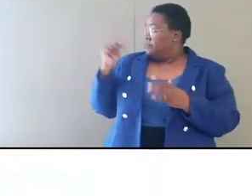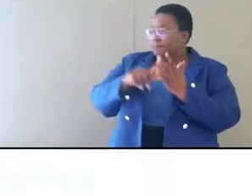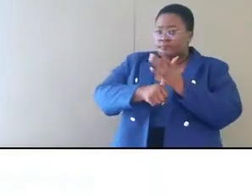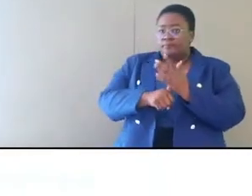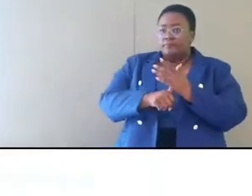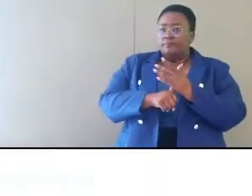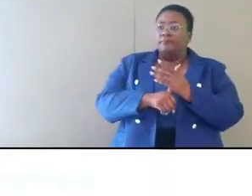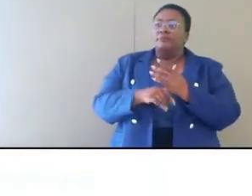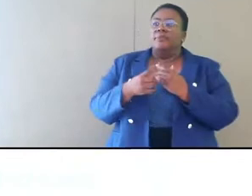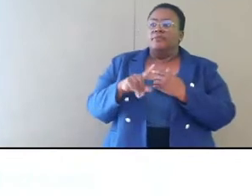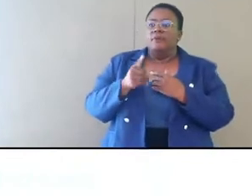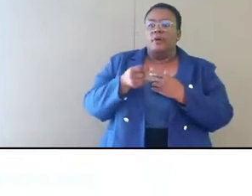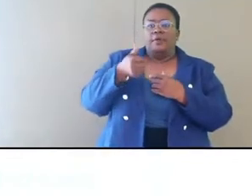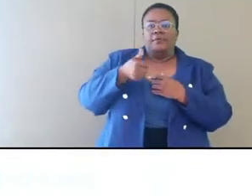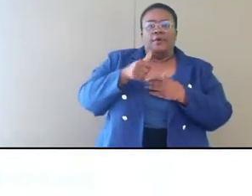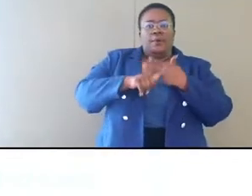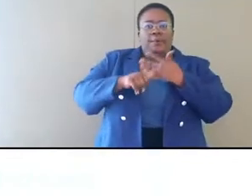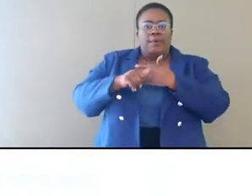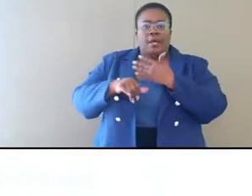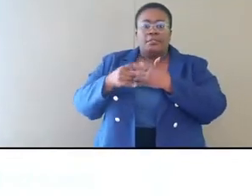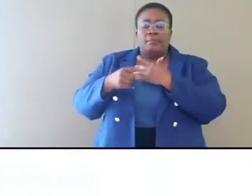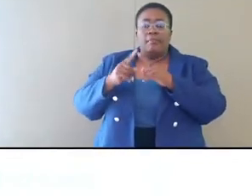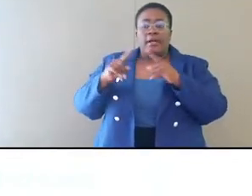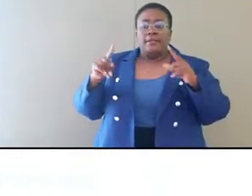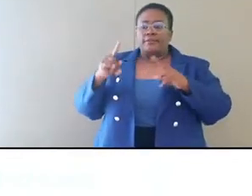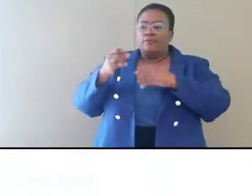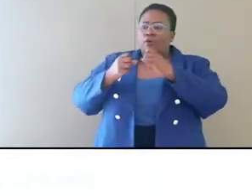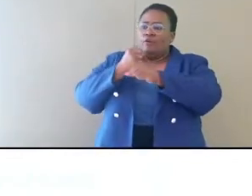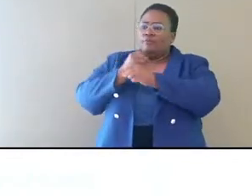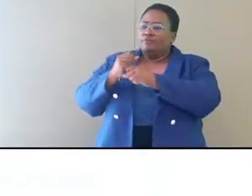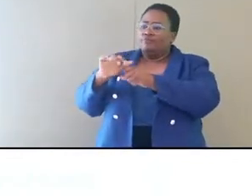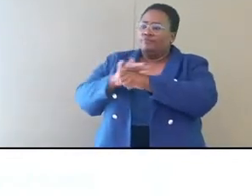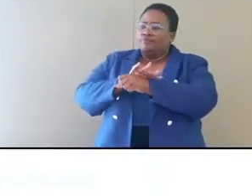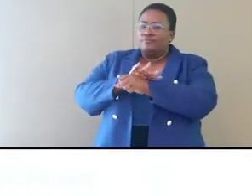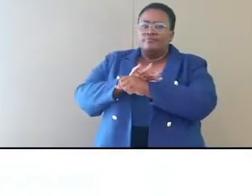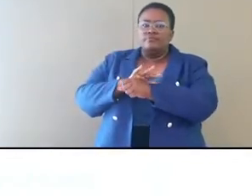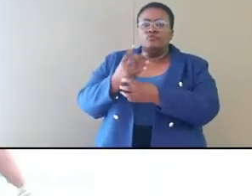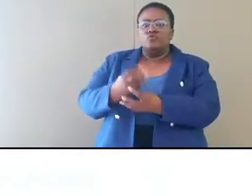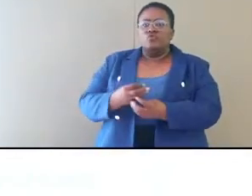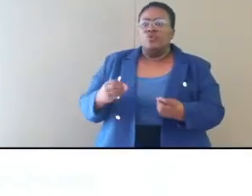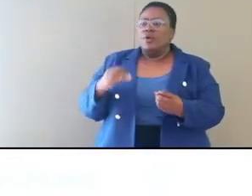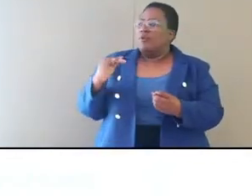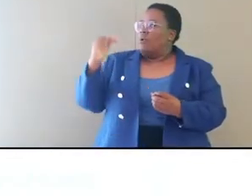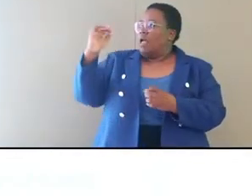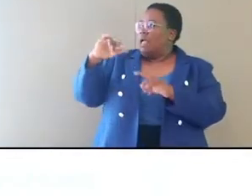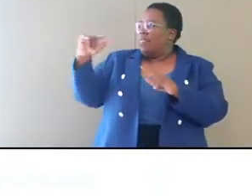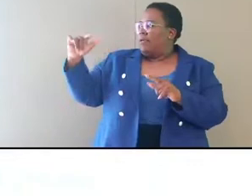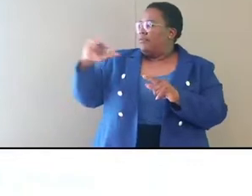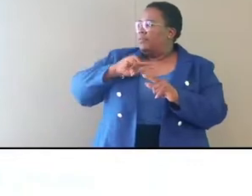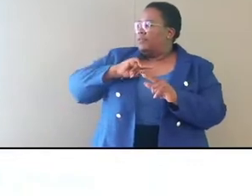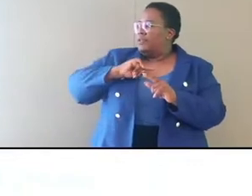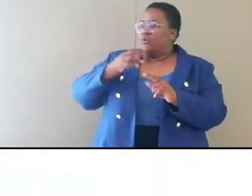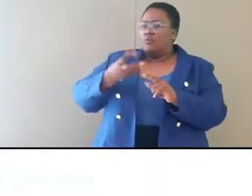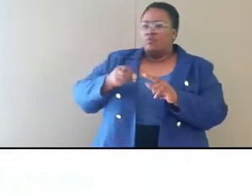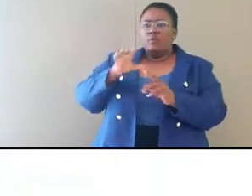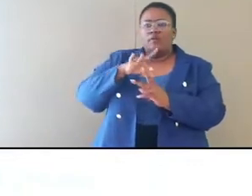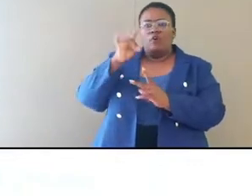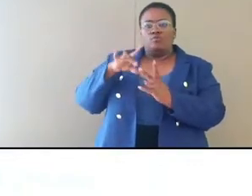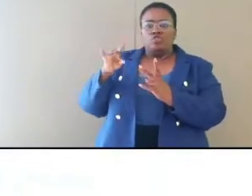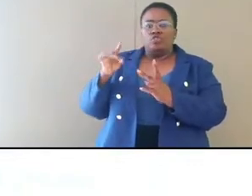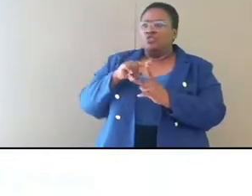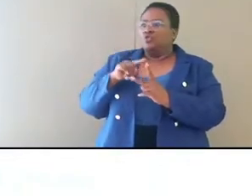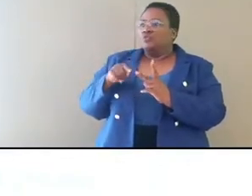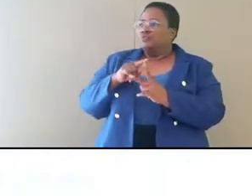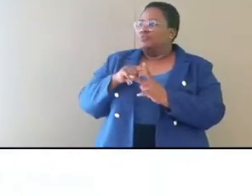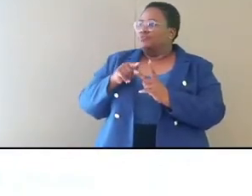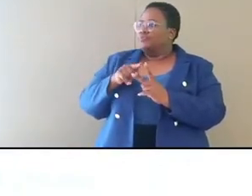for a few months. So for much of the year, the children were at the higher level. That's why we've given you two options to look